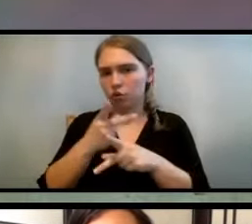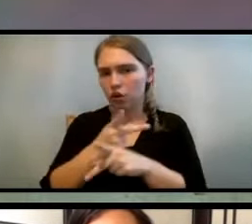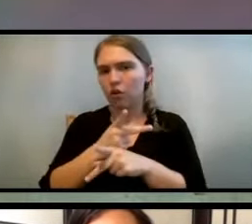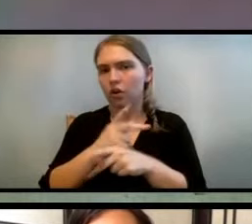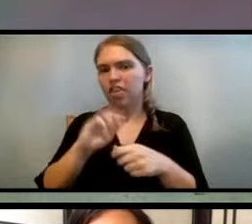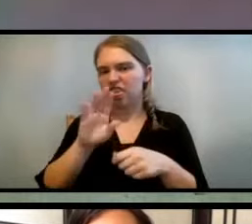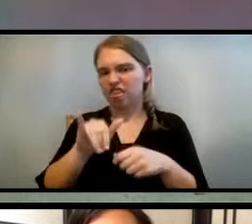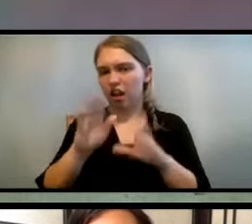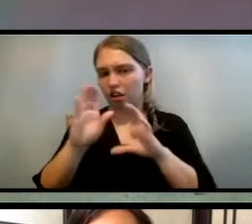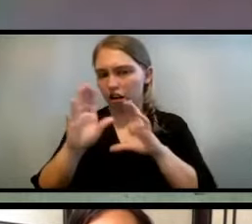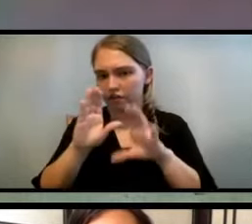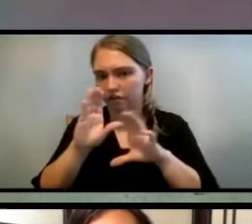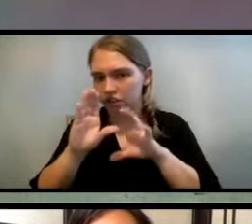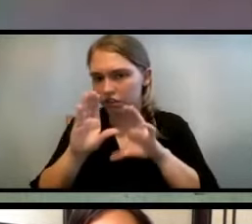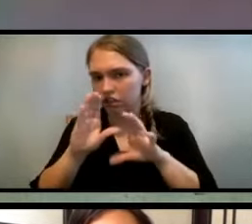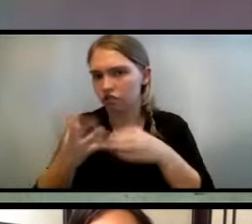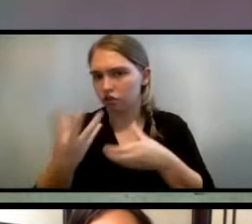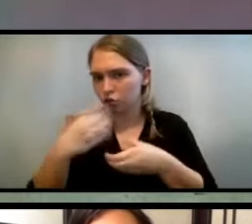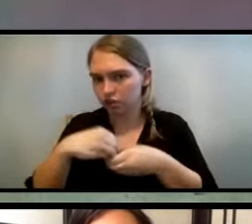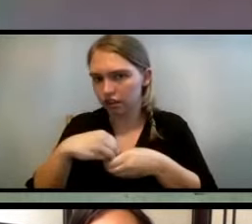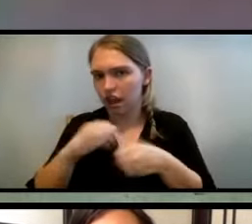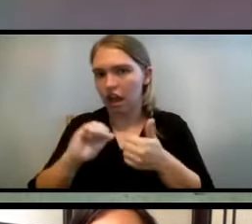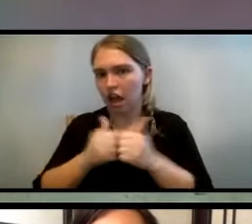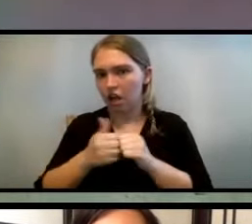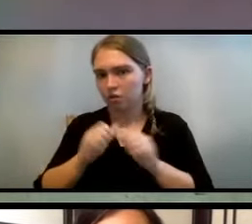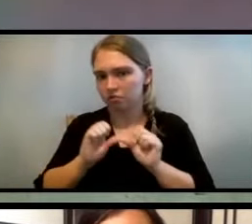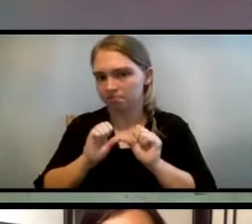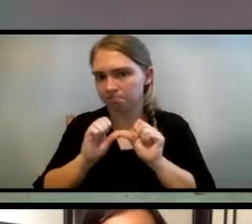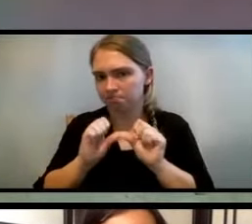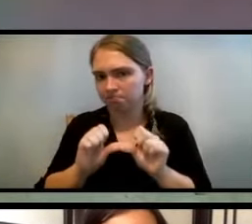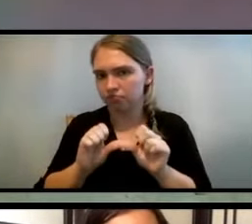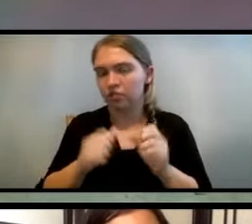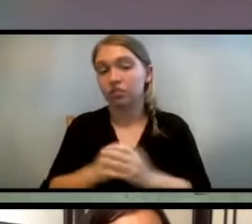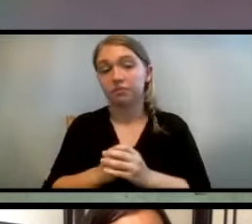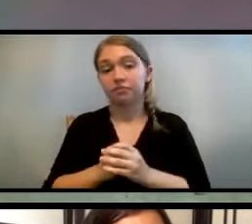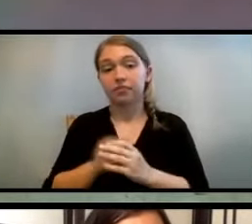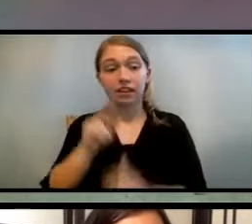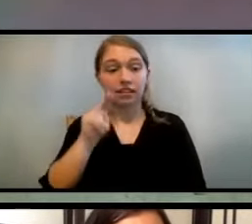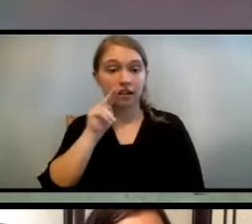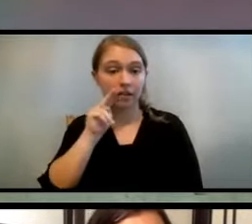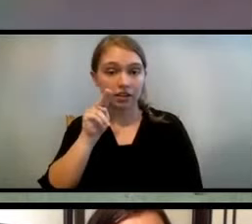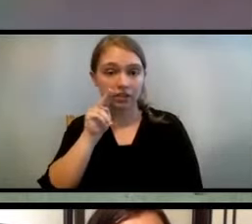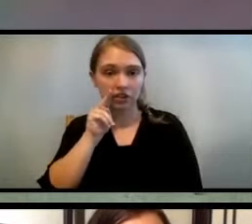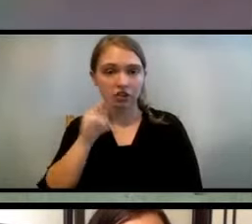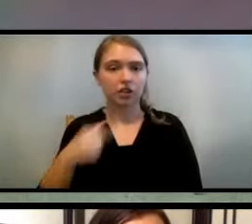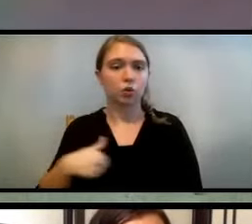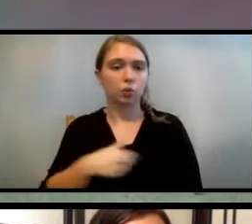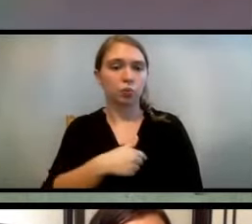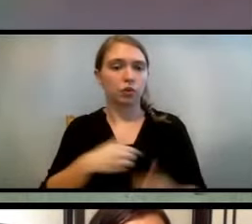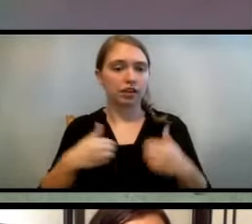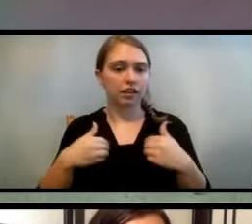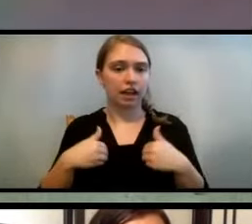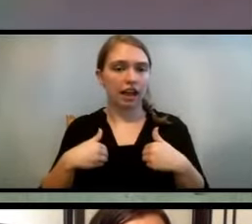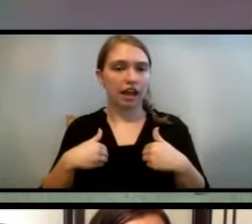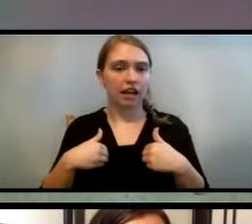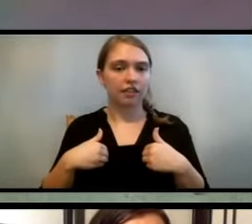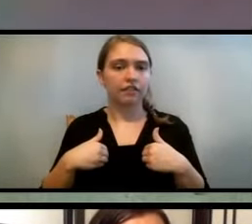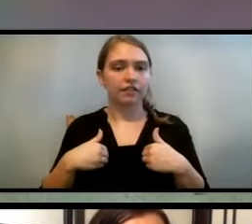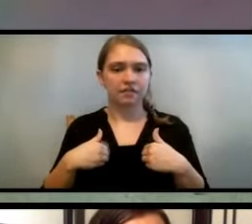And so in Nigeria, we have on the books some very homophobic